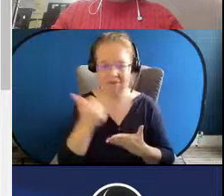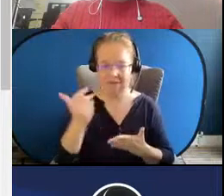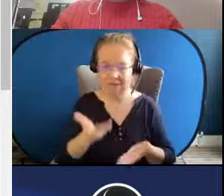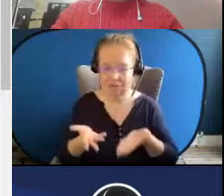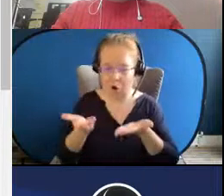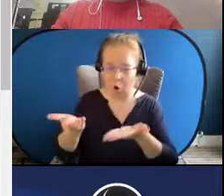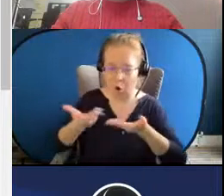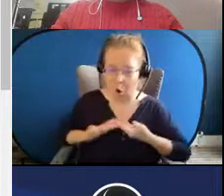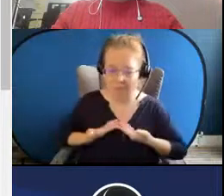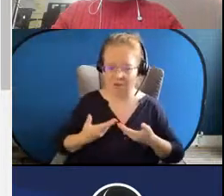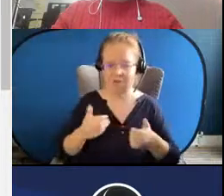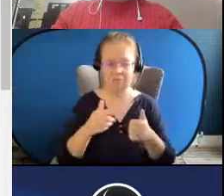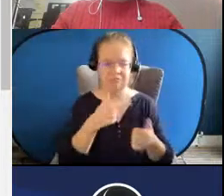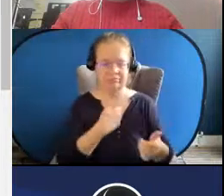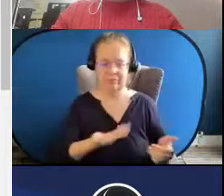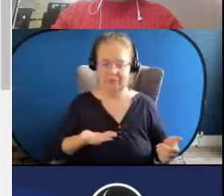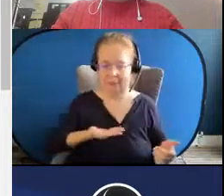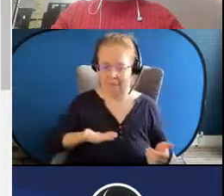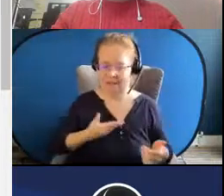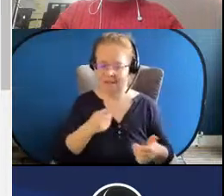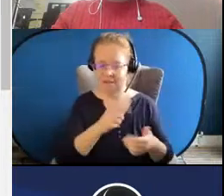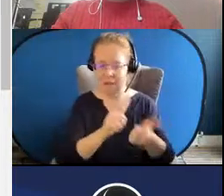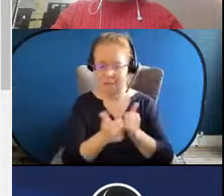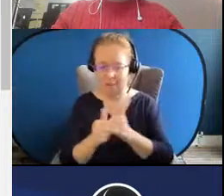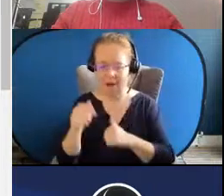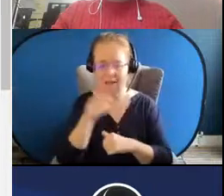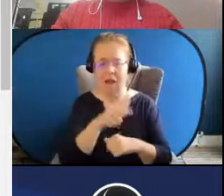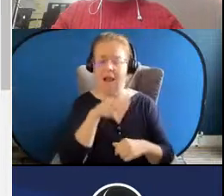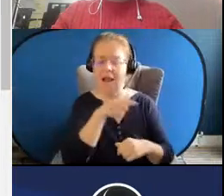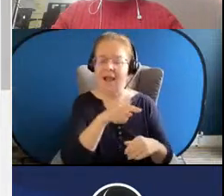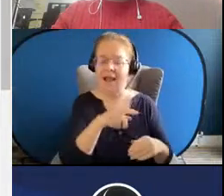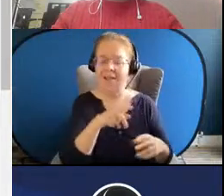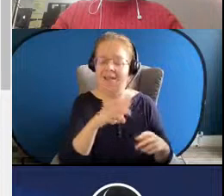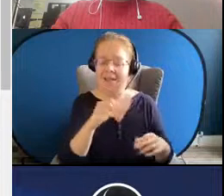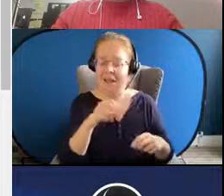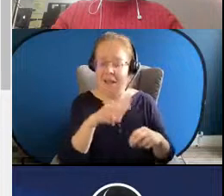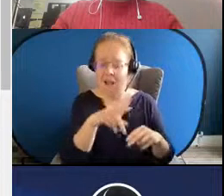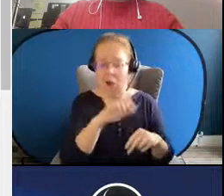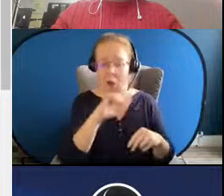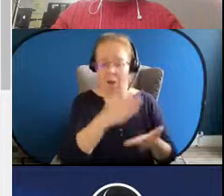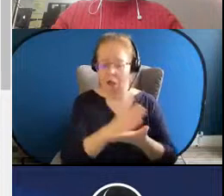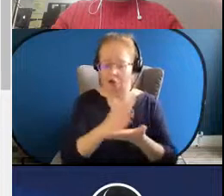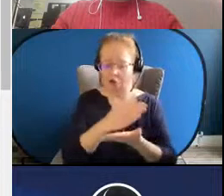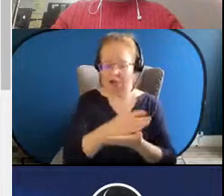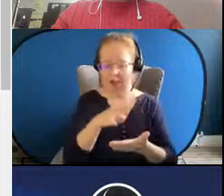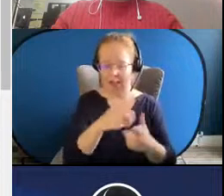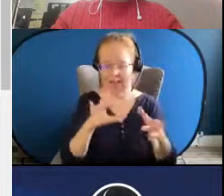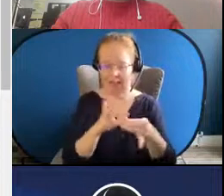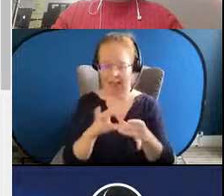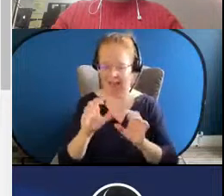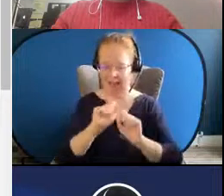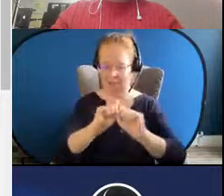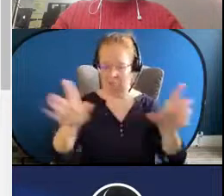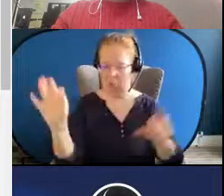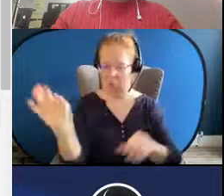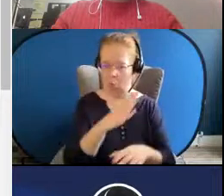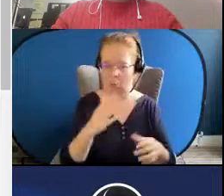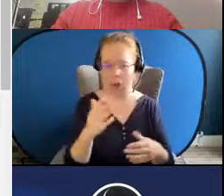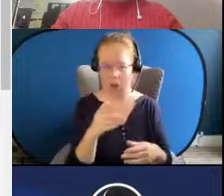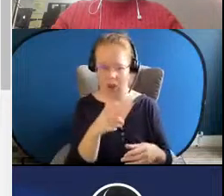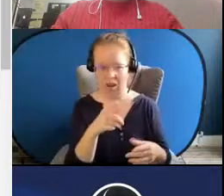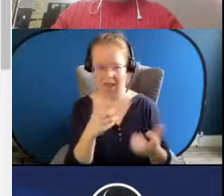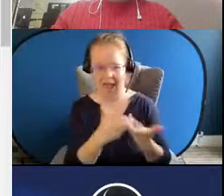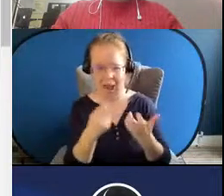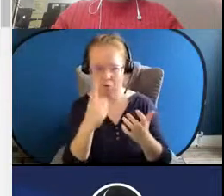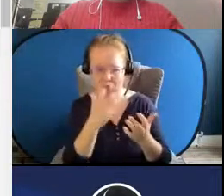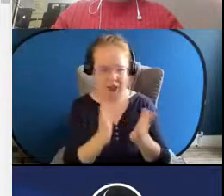from this year's partners at TechShare Pro. It is a beta website. We'll be sharing this afternoon a link round to all attendees, so how you can get your hands